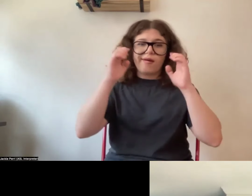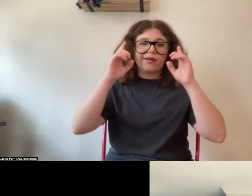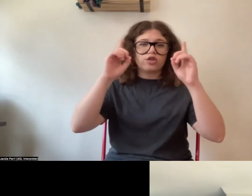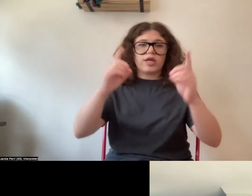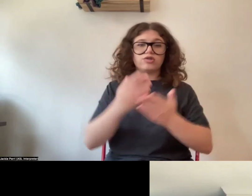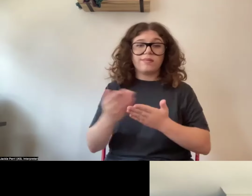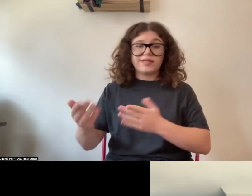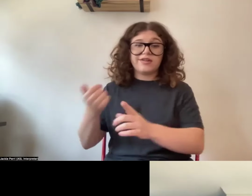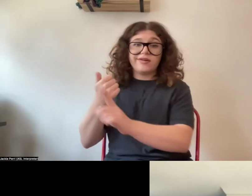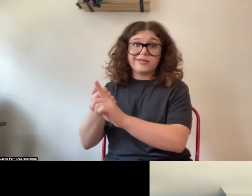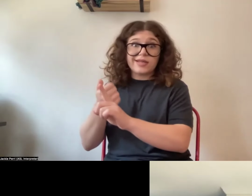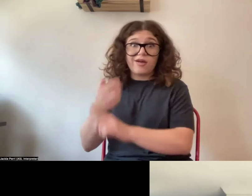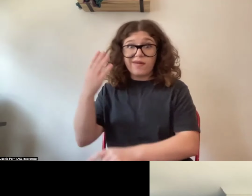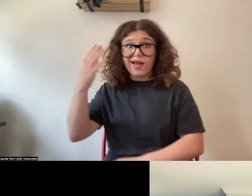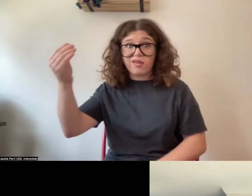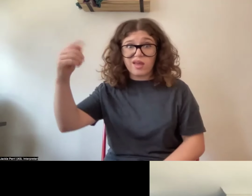materials out there are